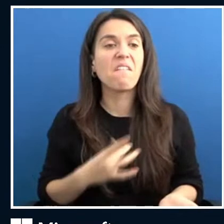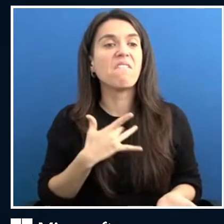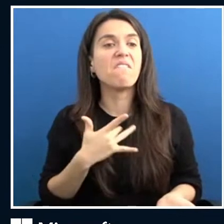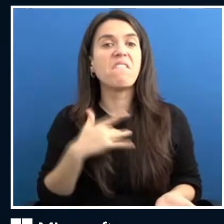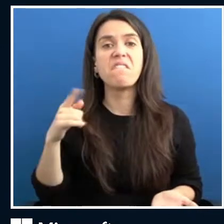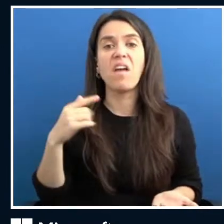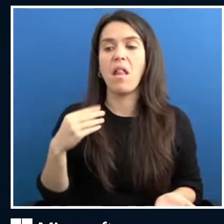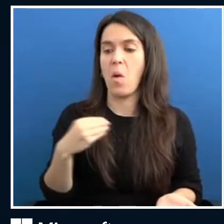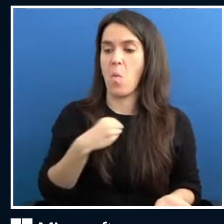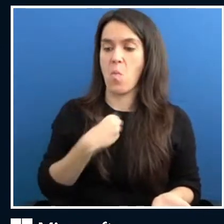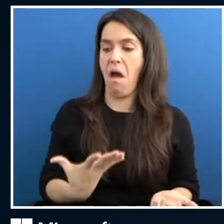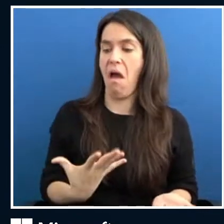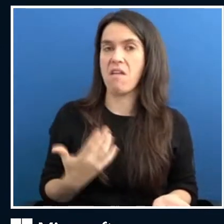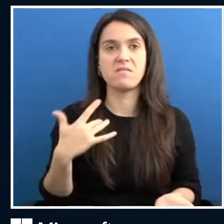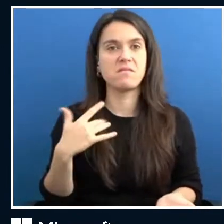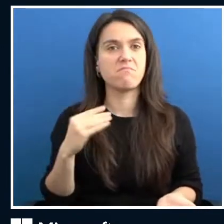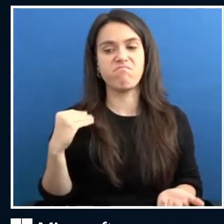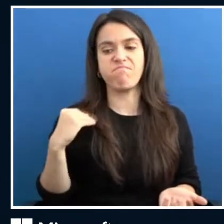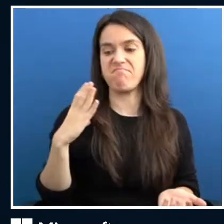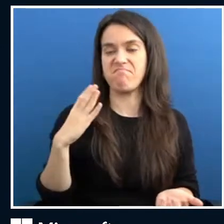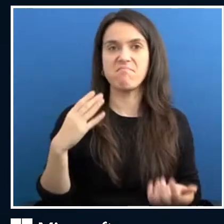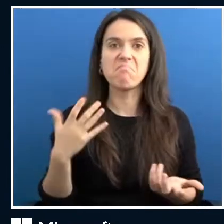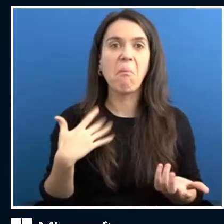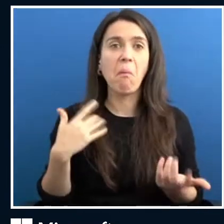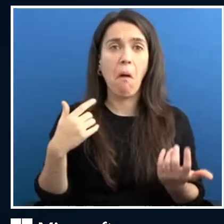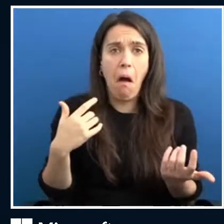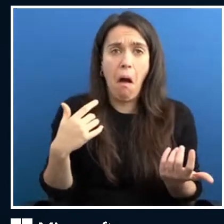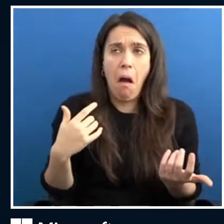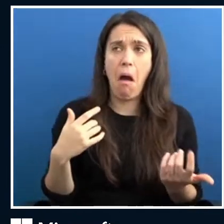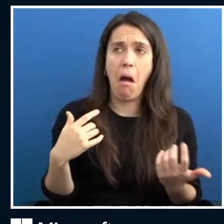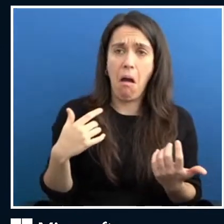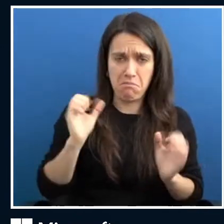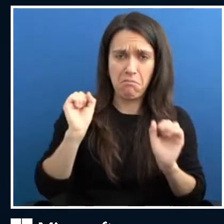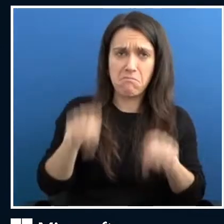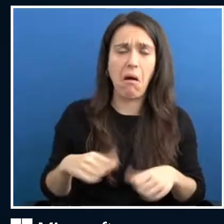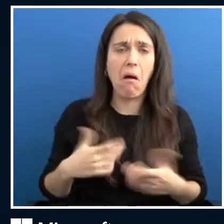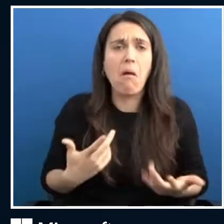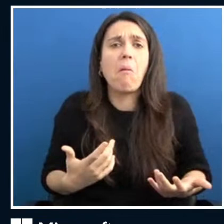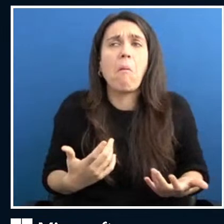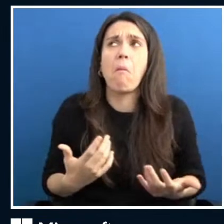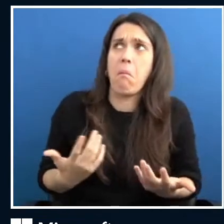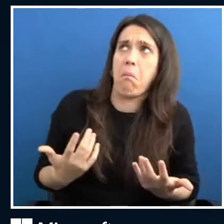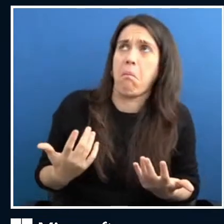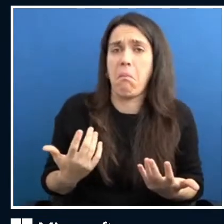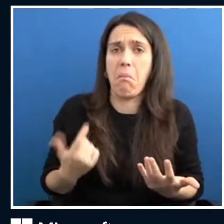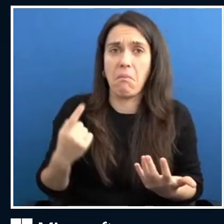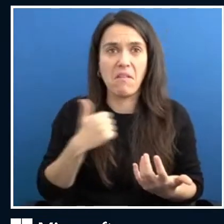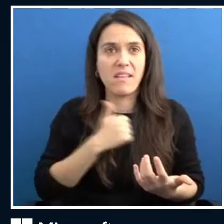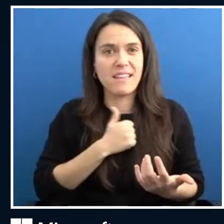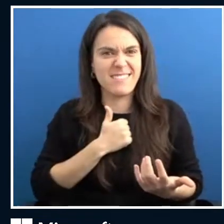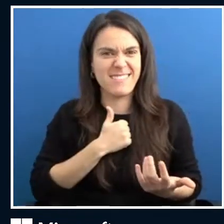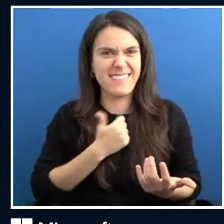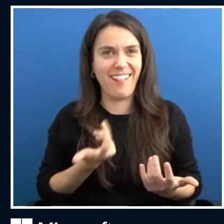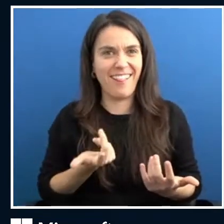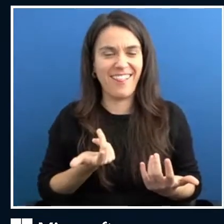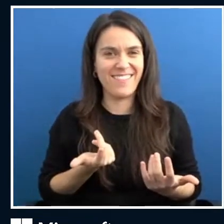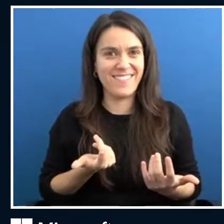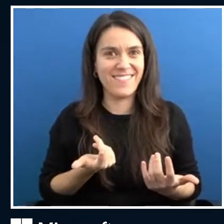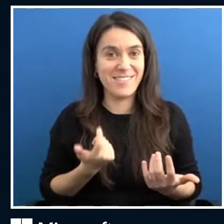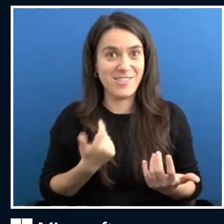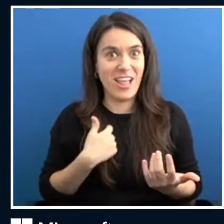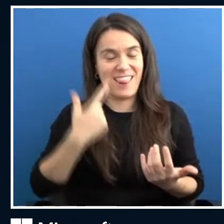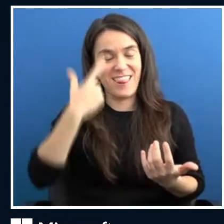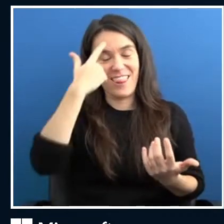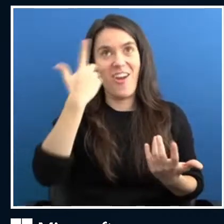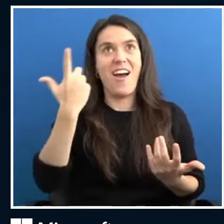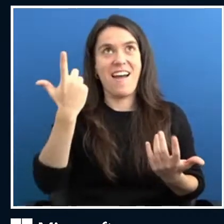self-interested, and they have no fear of authority. And so I have projected that image when I was in that other country, and I said,